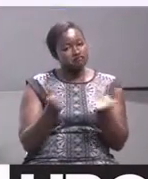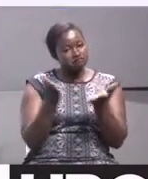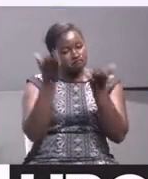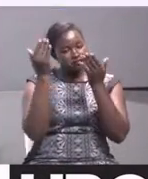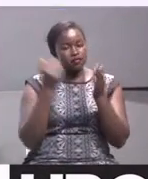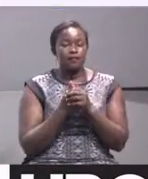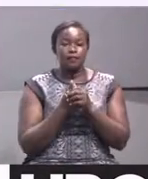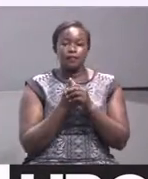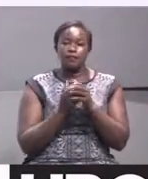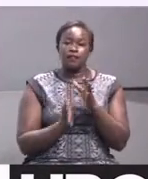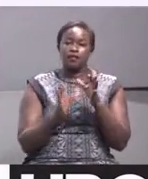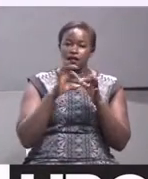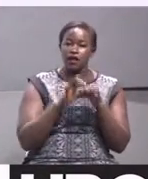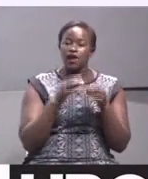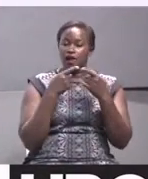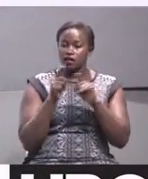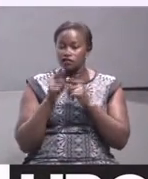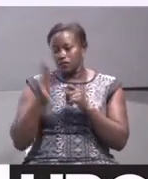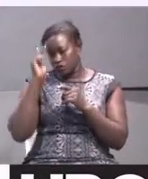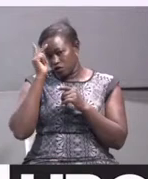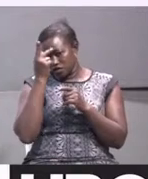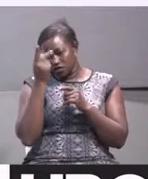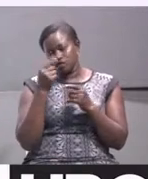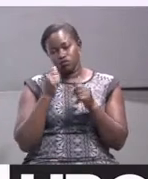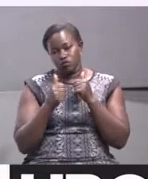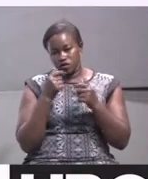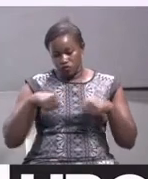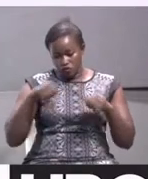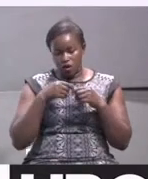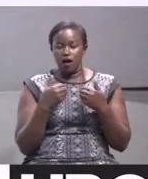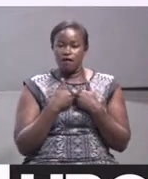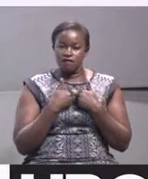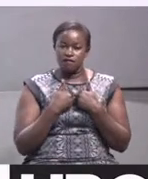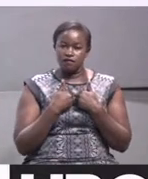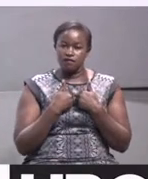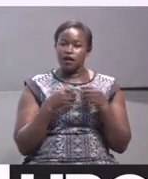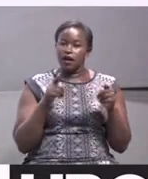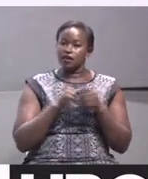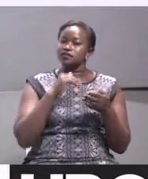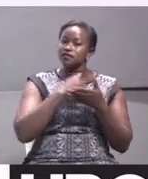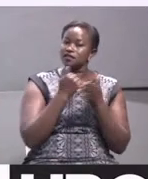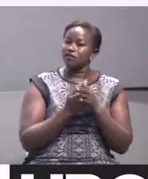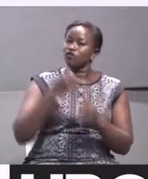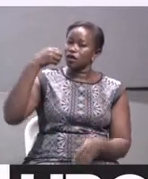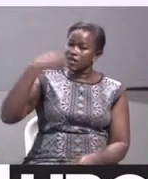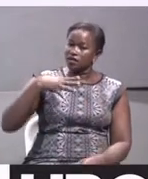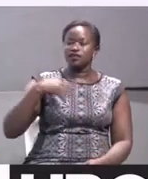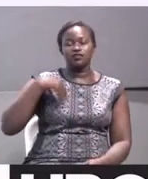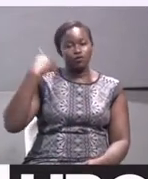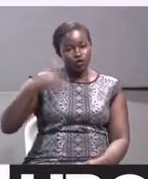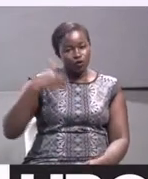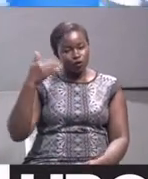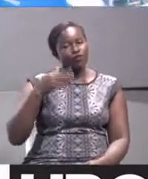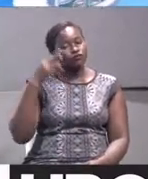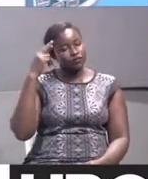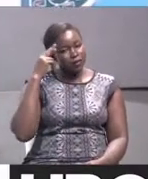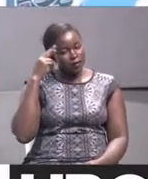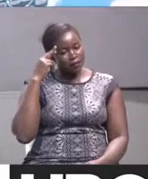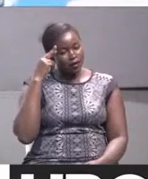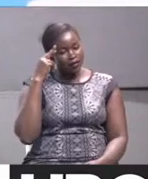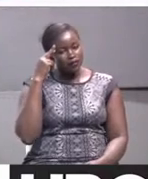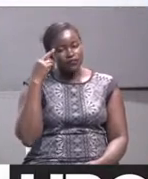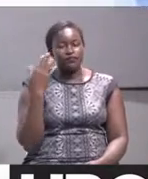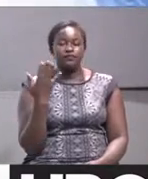In line with the various policies that we have, as energy sector, we are always mindful of